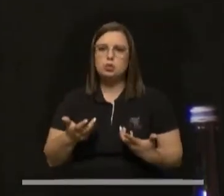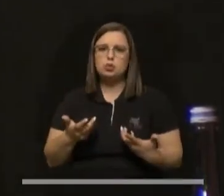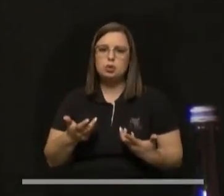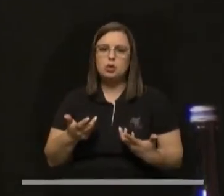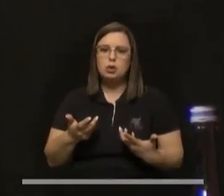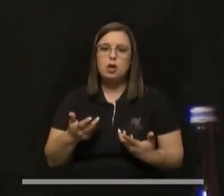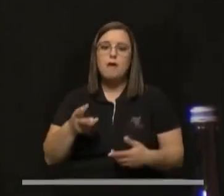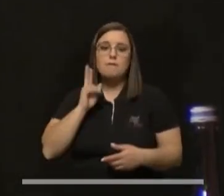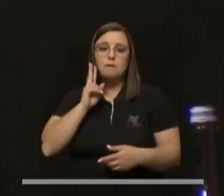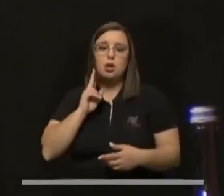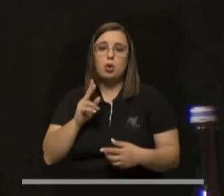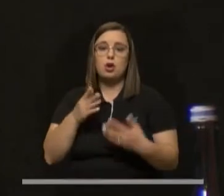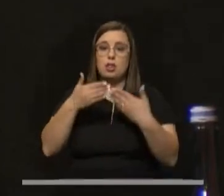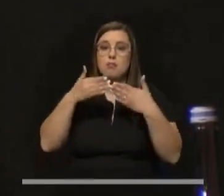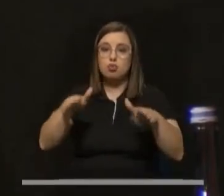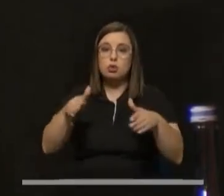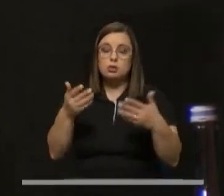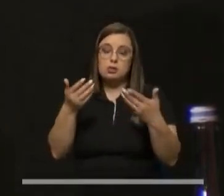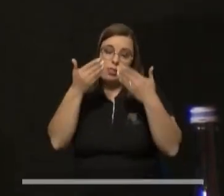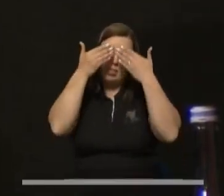a dimension in